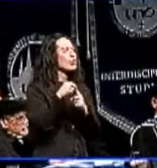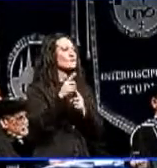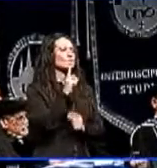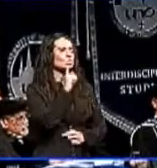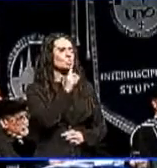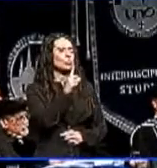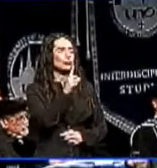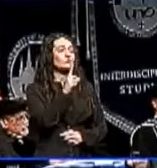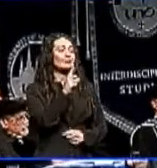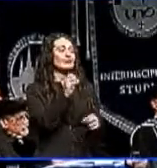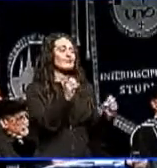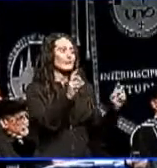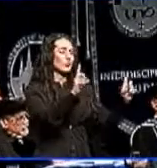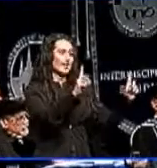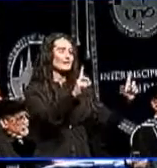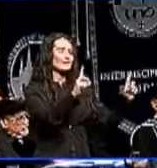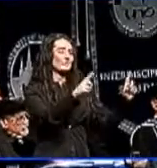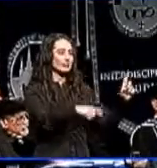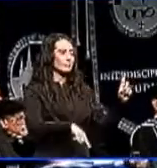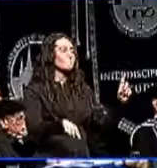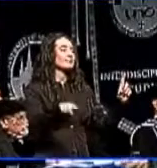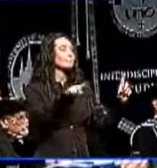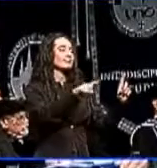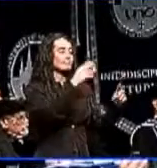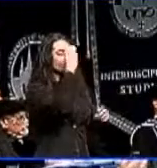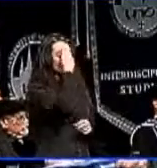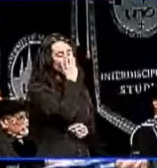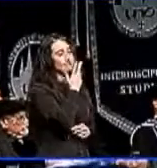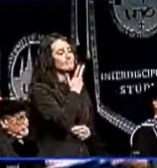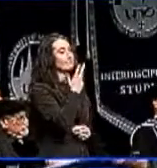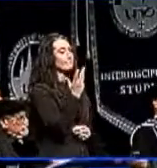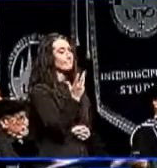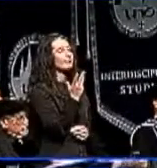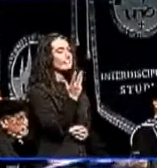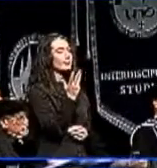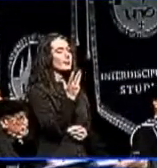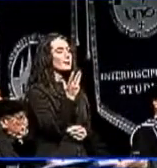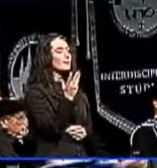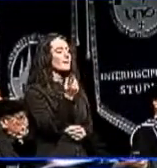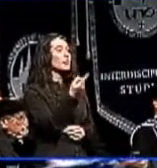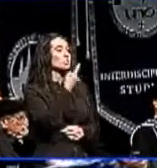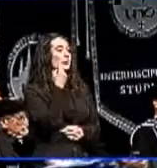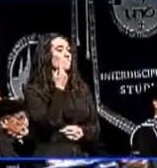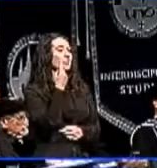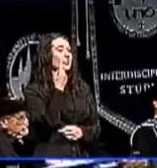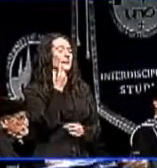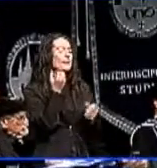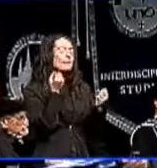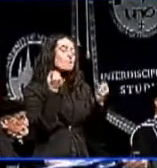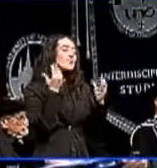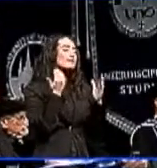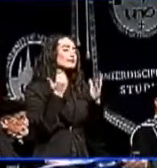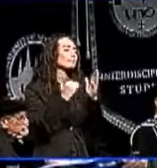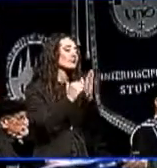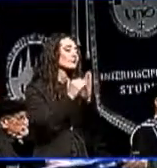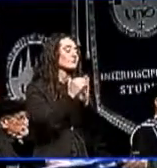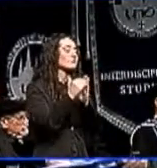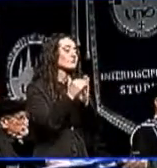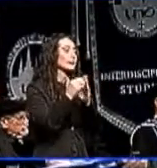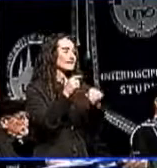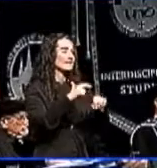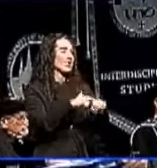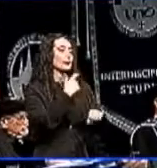in educational attainment. And I want to quote something that has been said so many times.